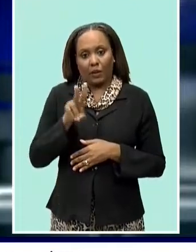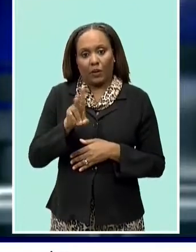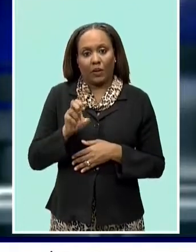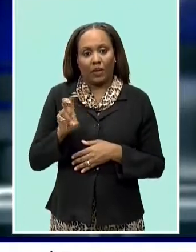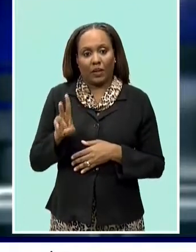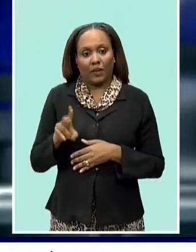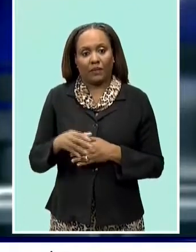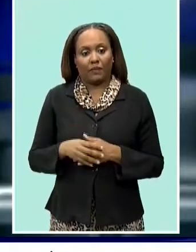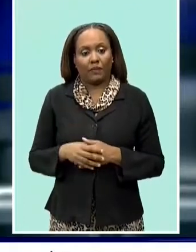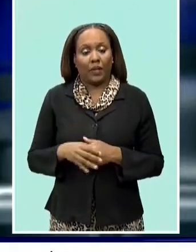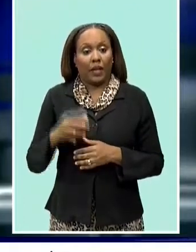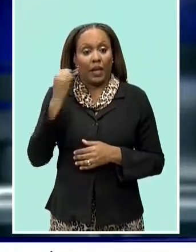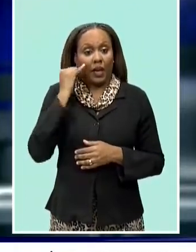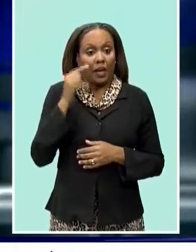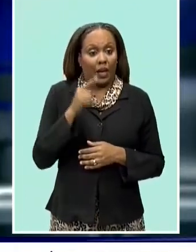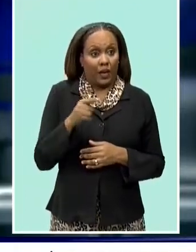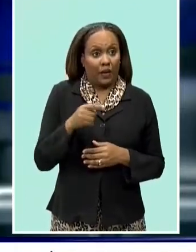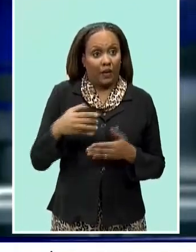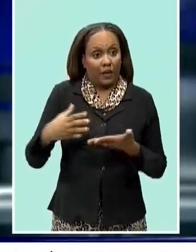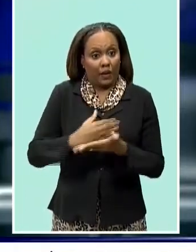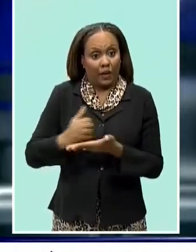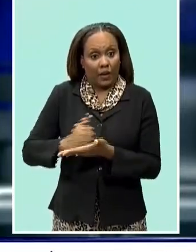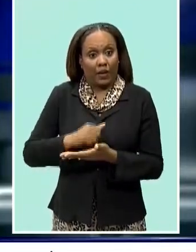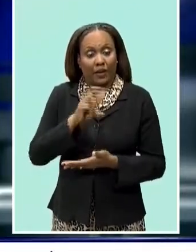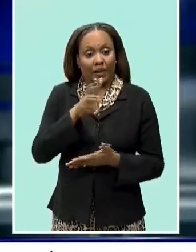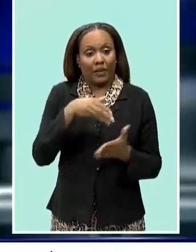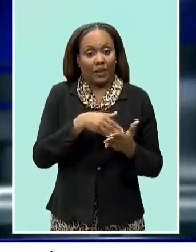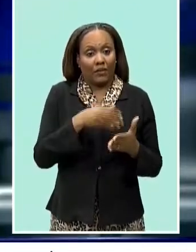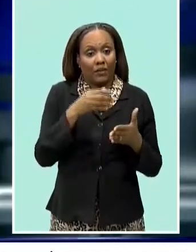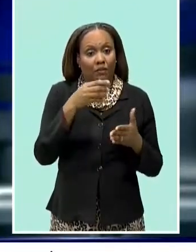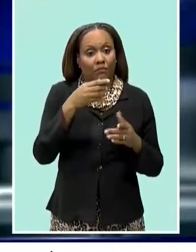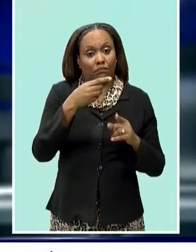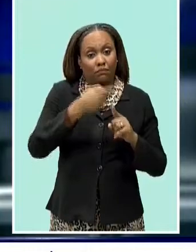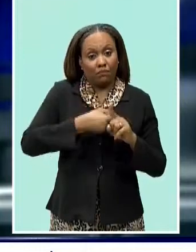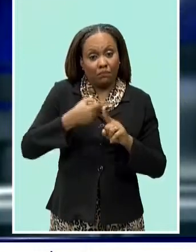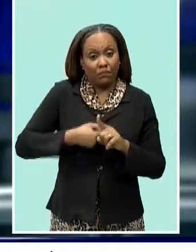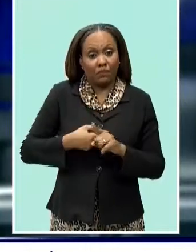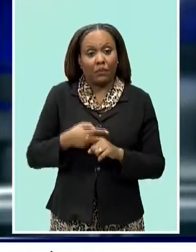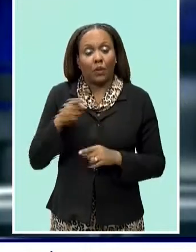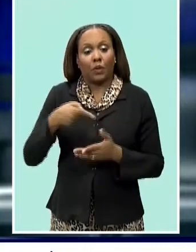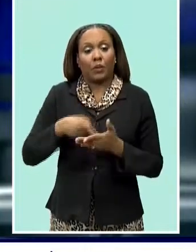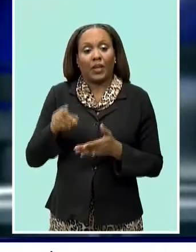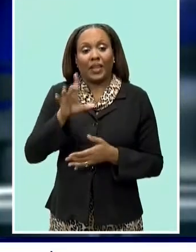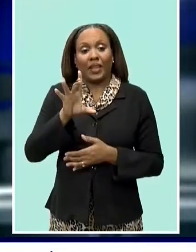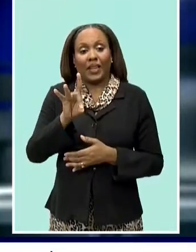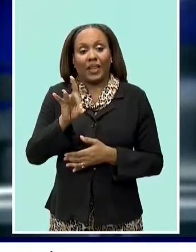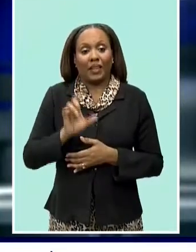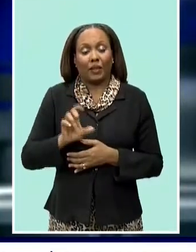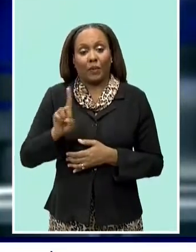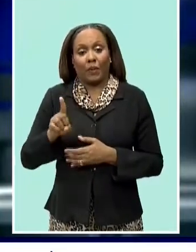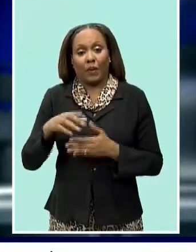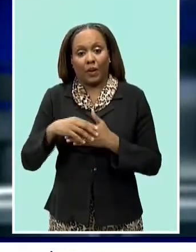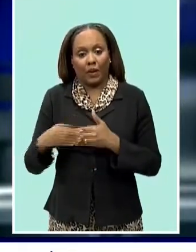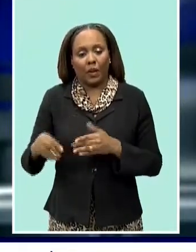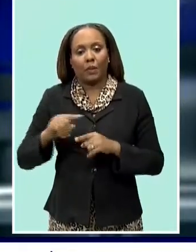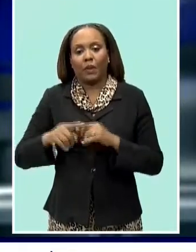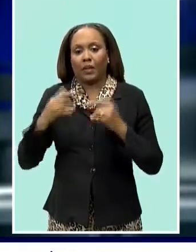earn $6,000 a month, you have been paying $801 in PAYE every month, but you will now